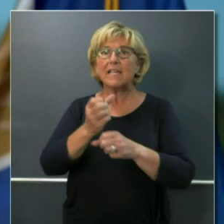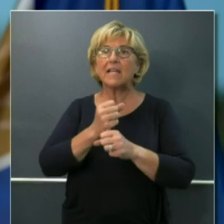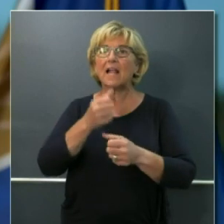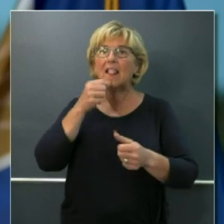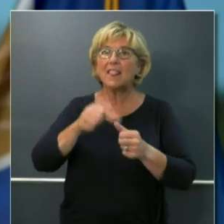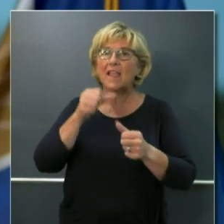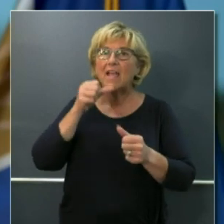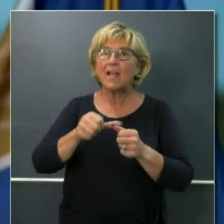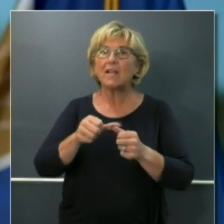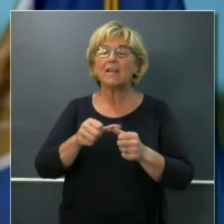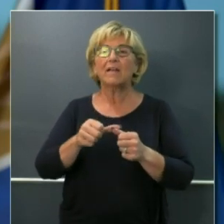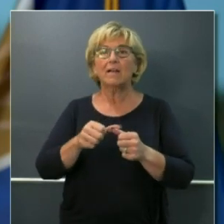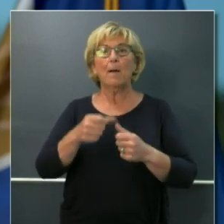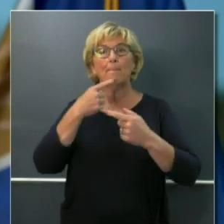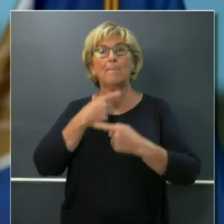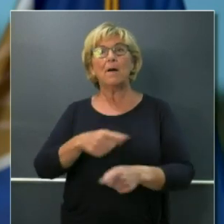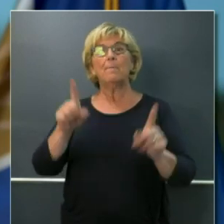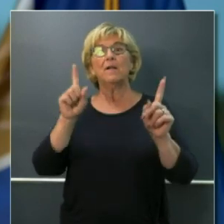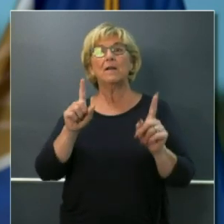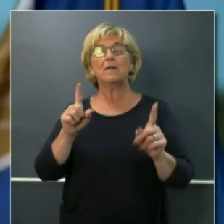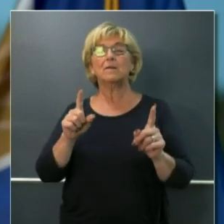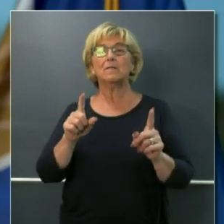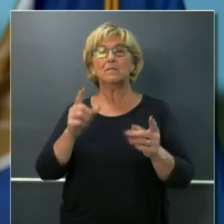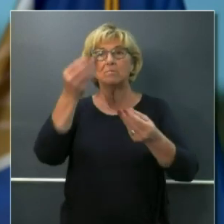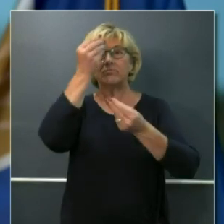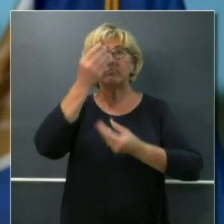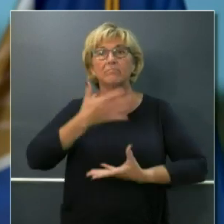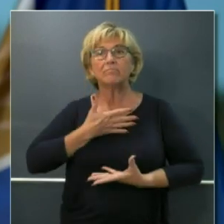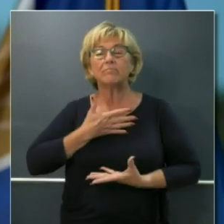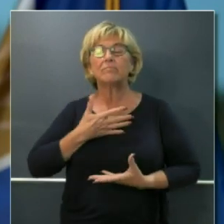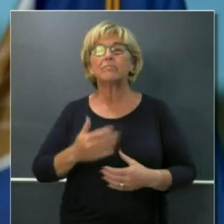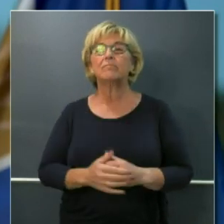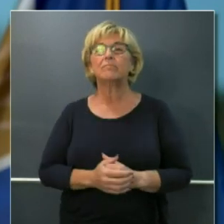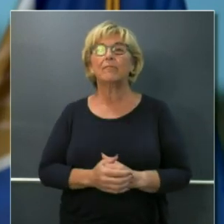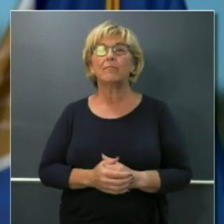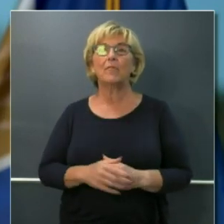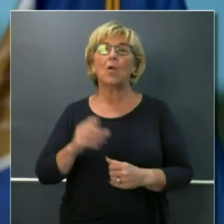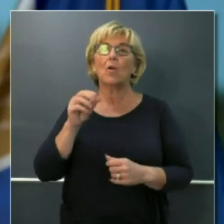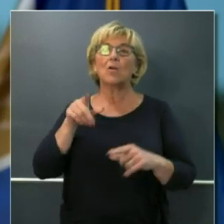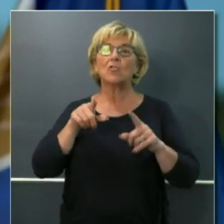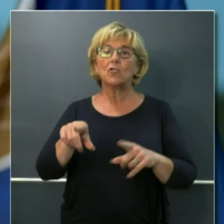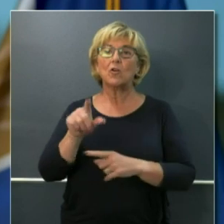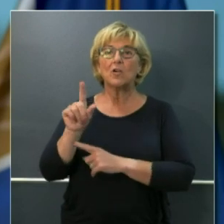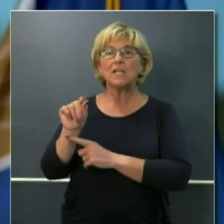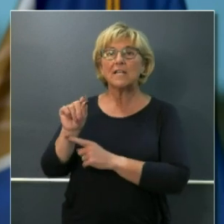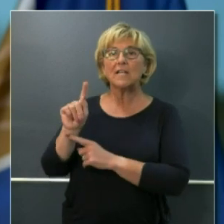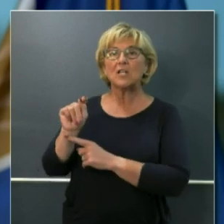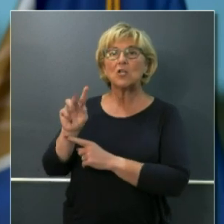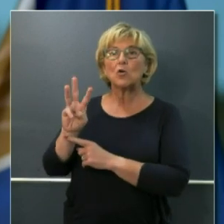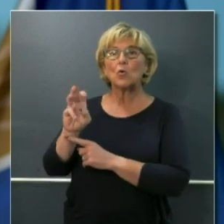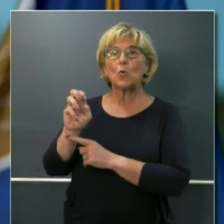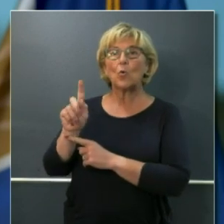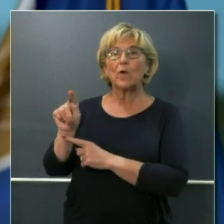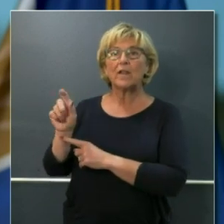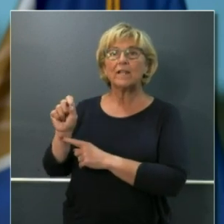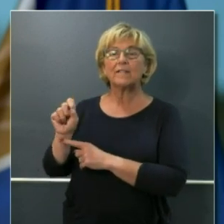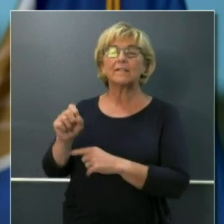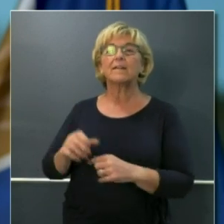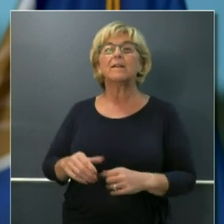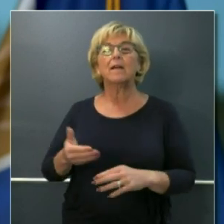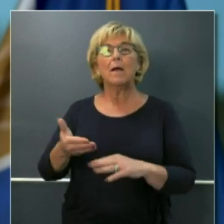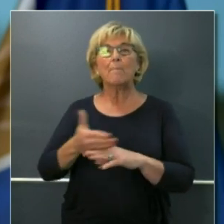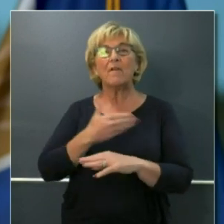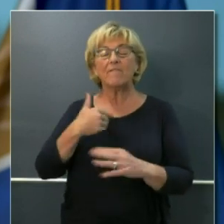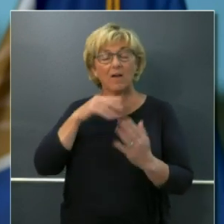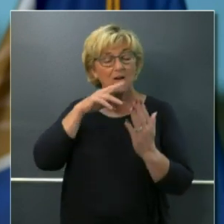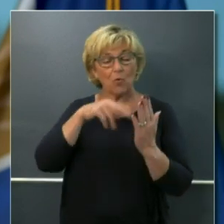letters, most of them very publicly provided to me in tweets, in public pronouncements, even before I had the privilege of reading